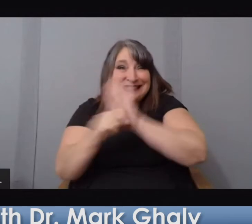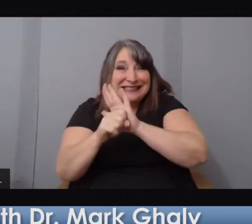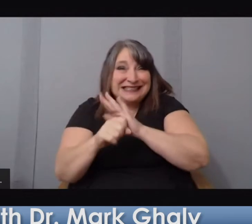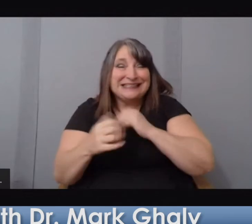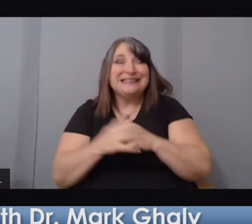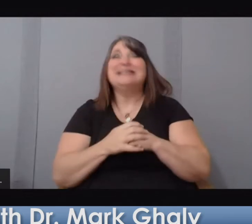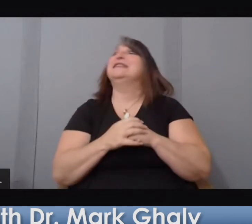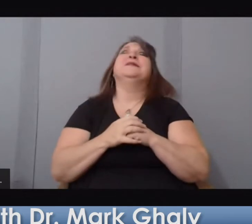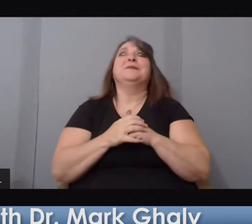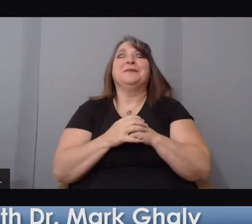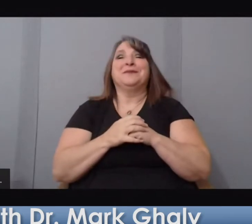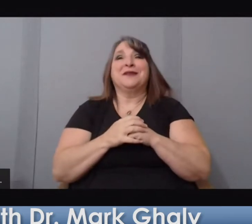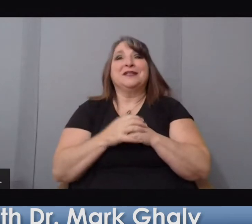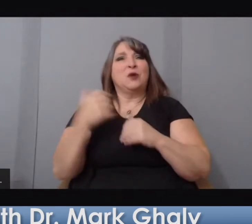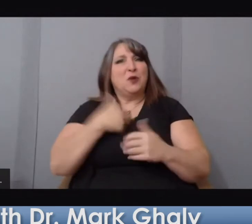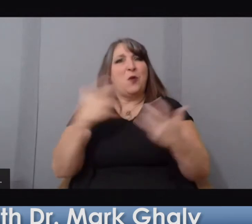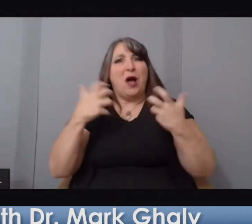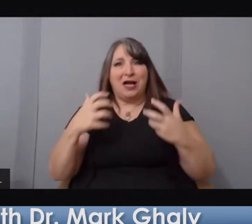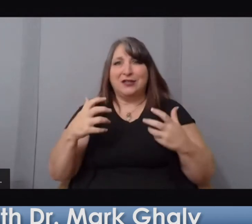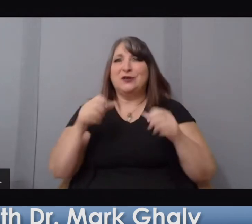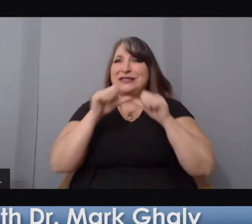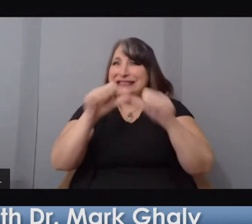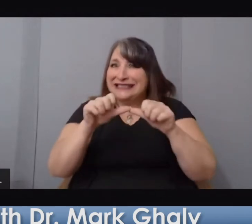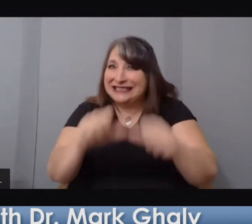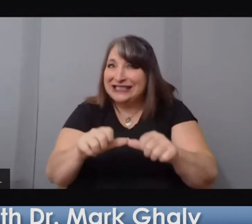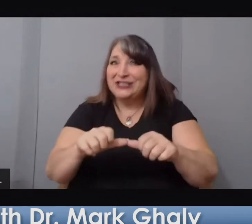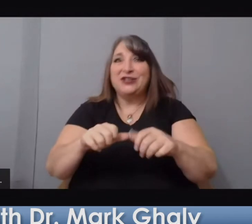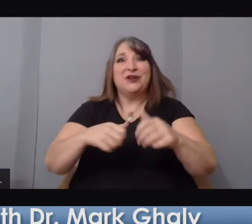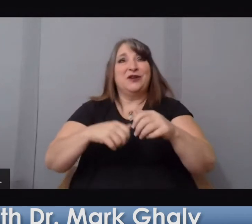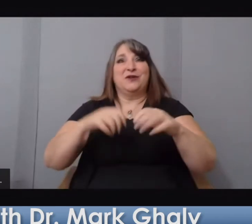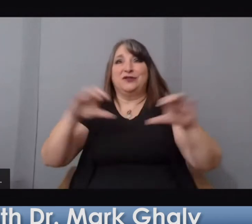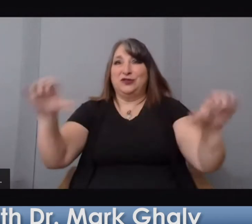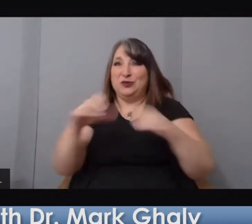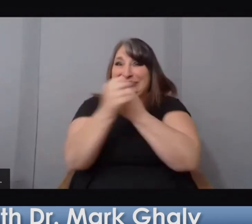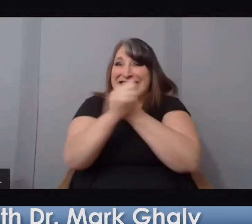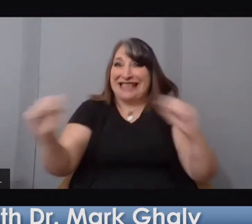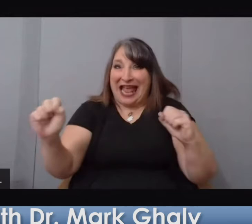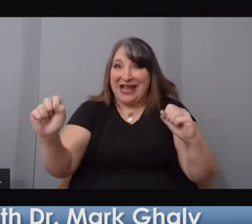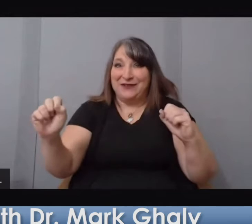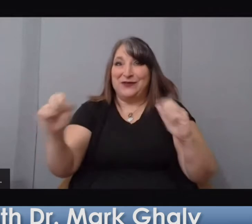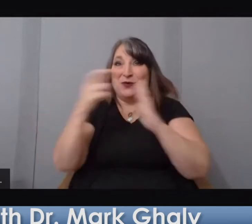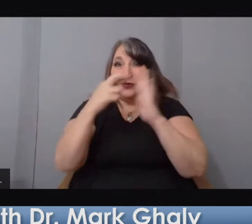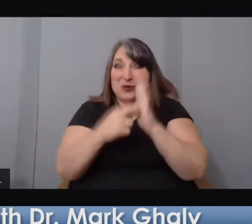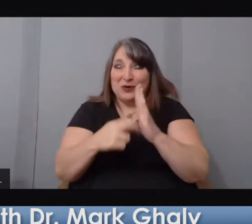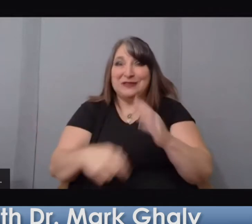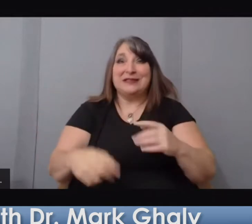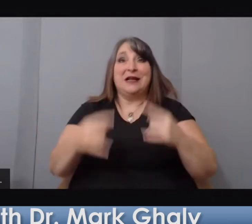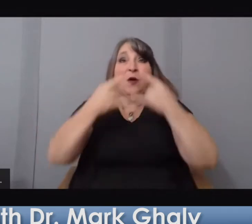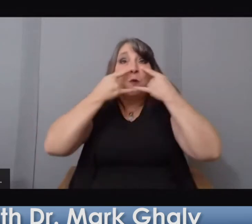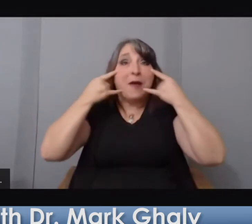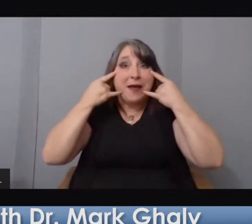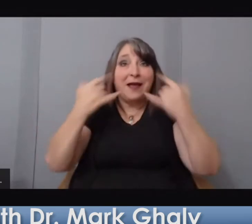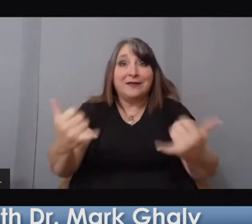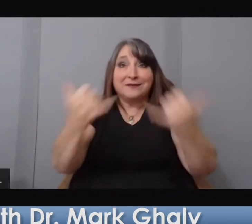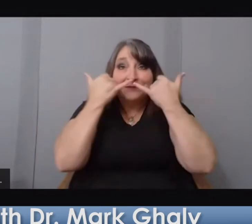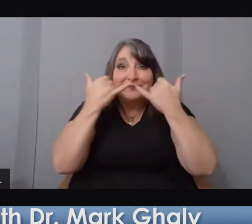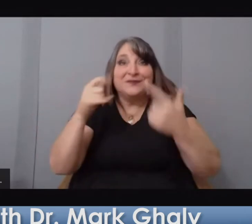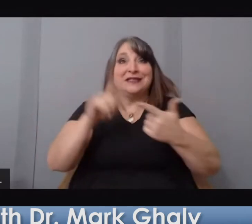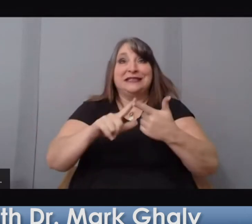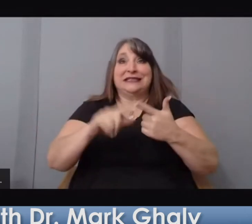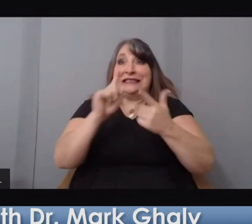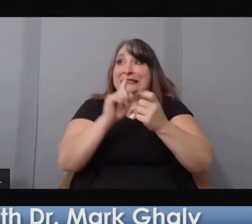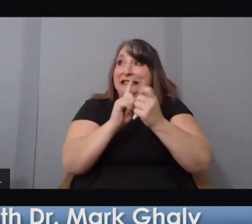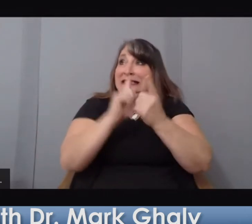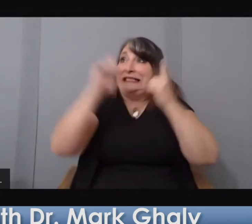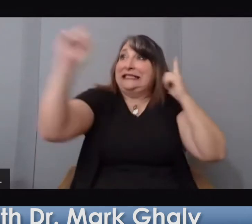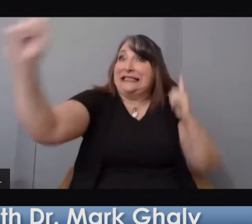those practices of continuing to wear your mask, minimize mixing, keep your distance, and a number